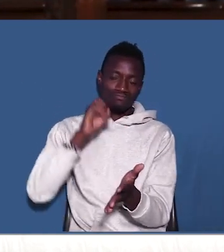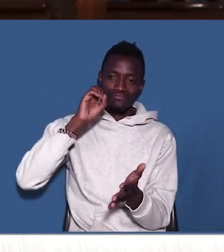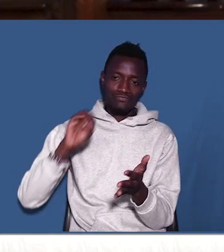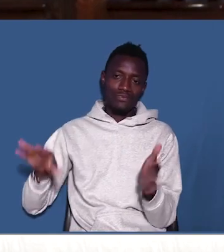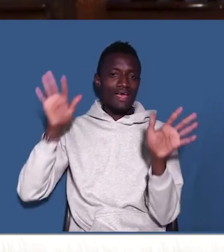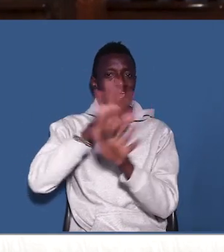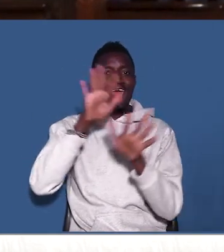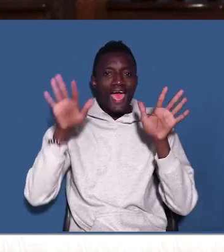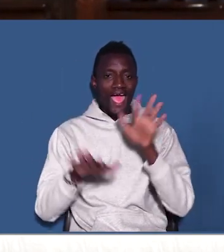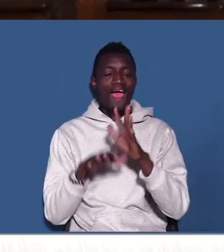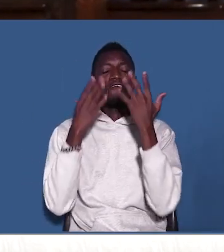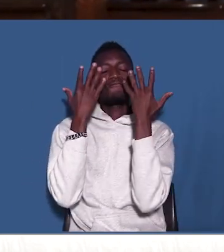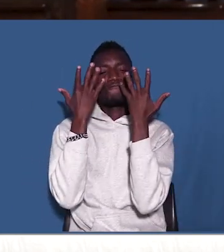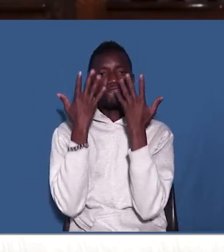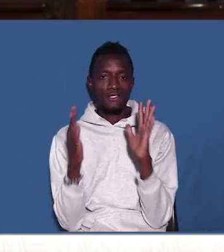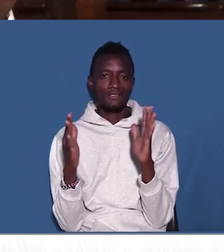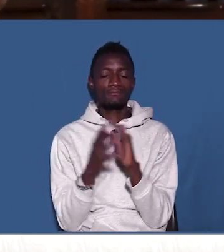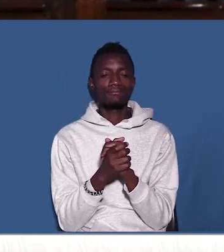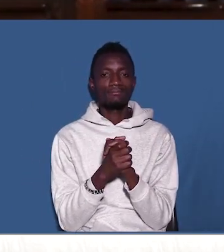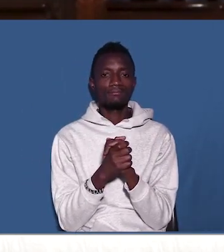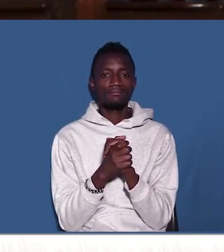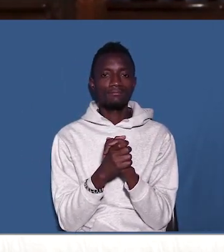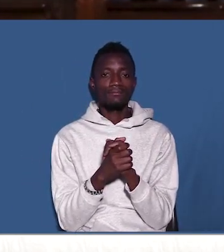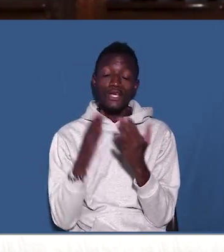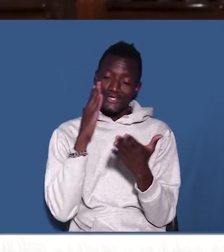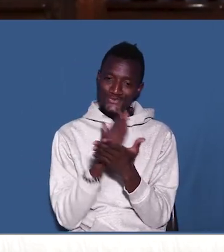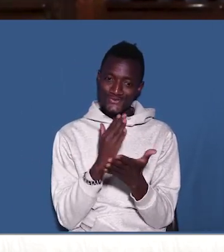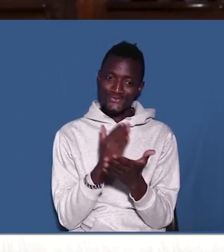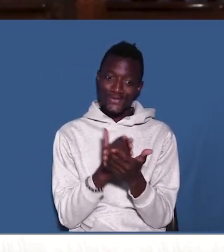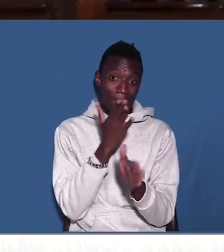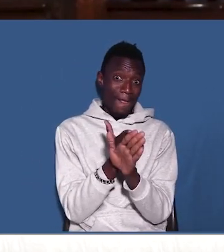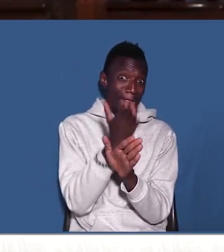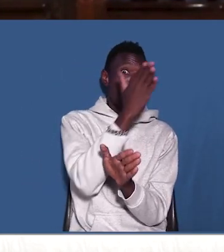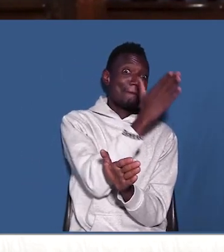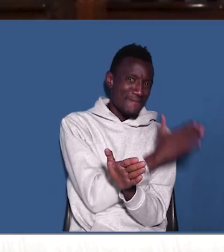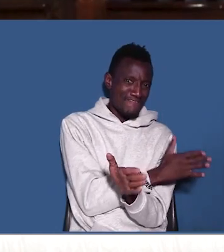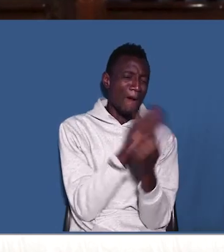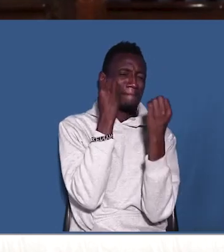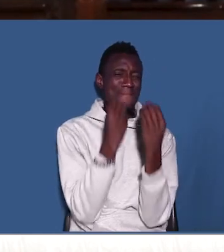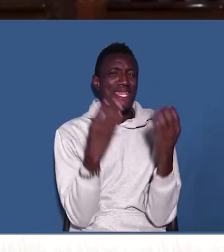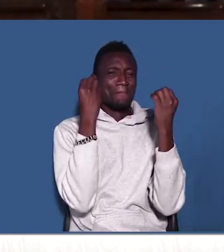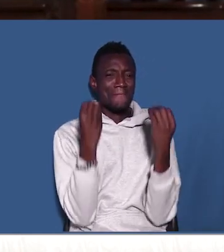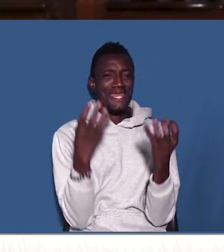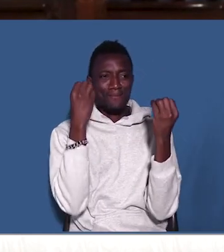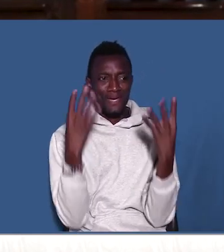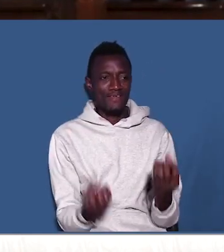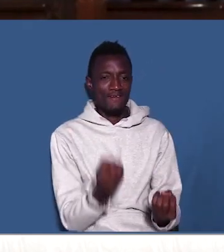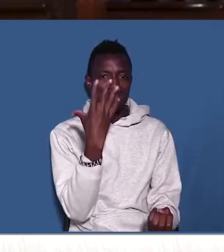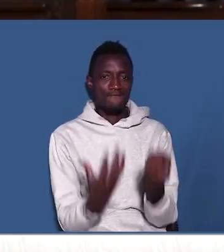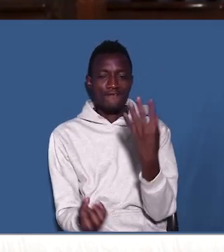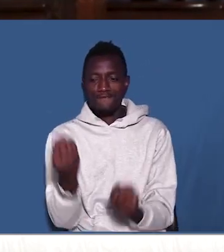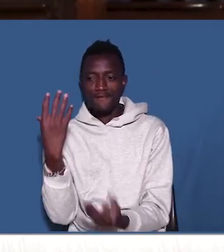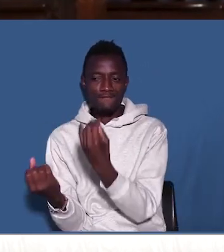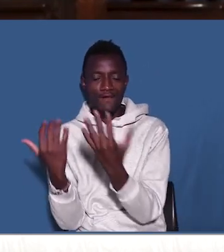Jonathan Edwards wrote, "Though millions of sacrifices have been offered, yet nothing